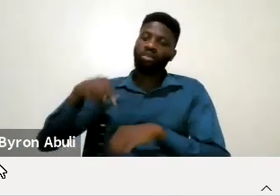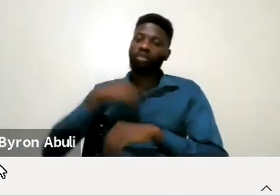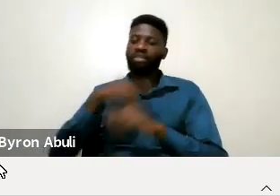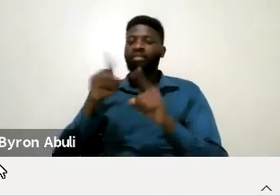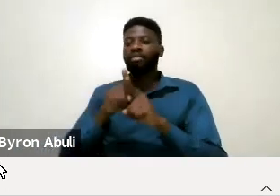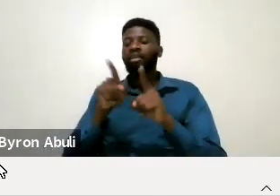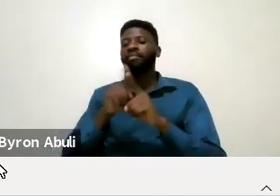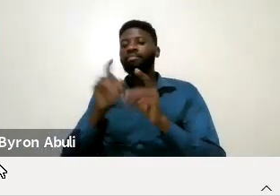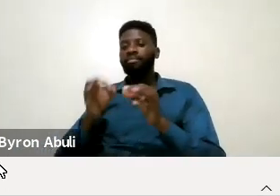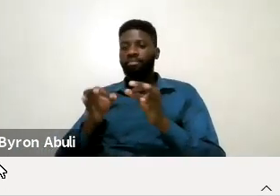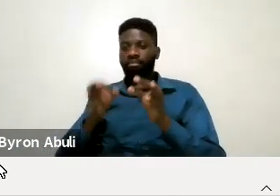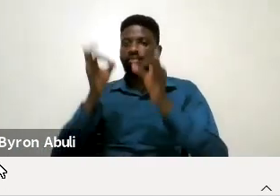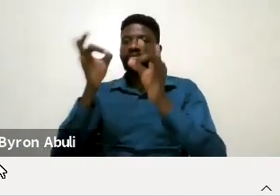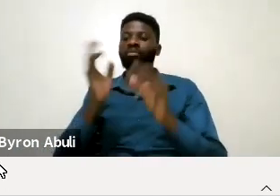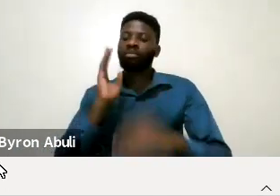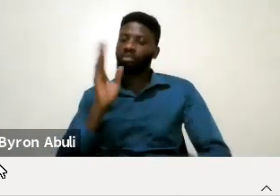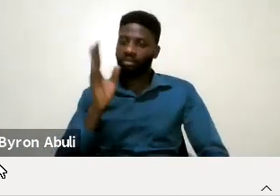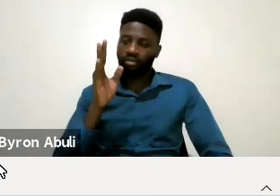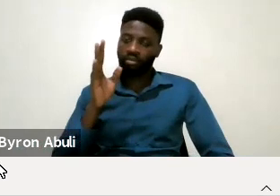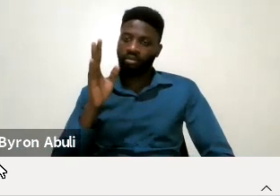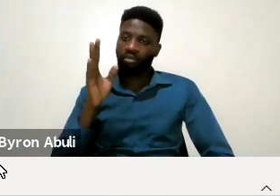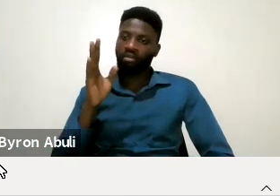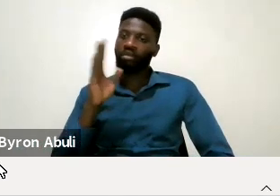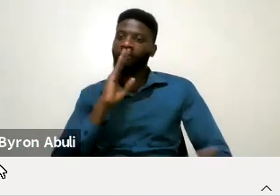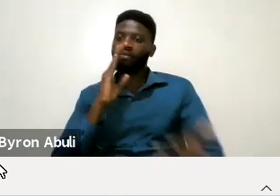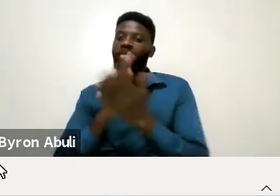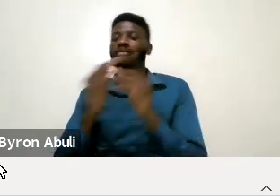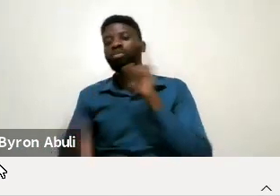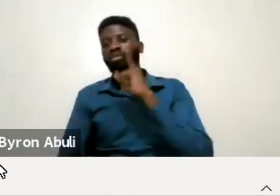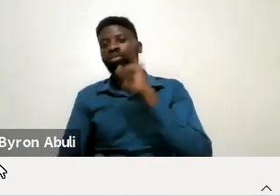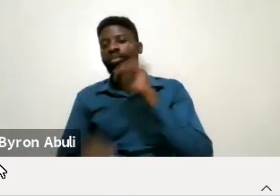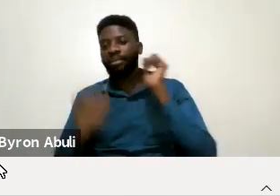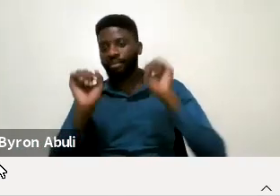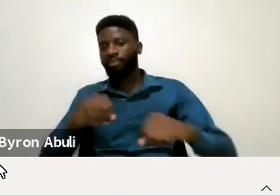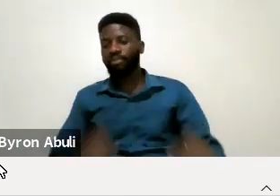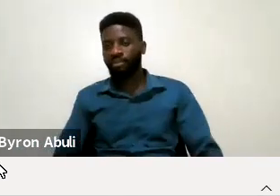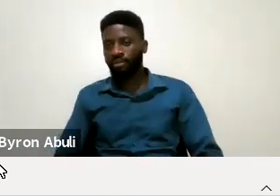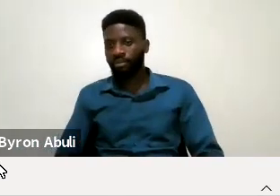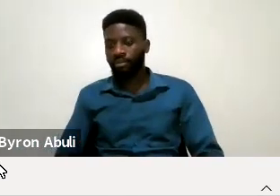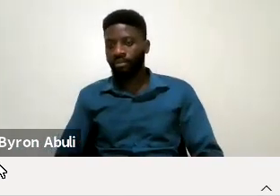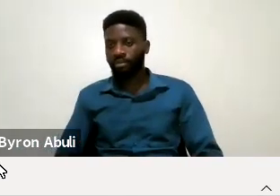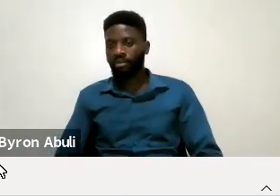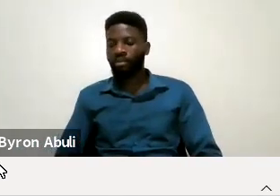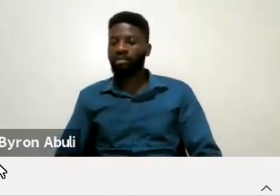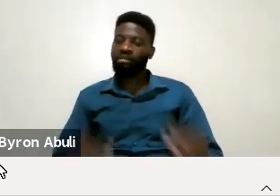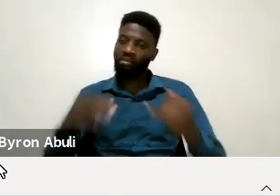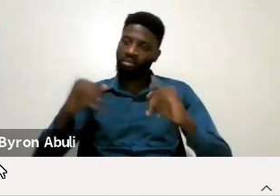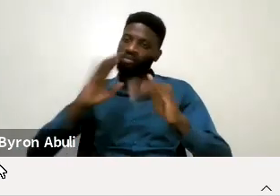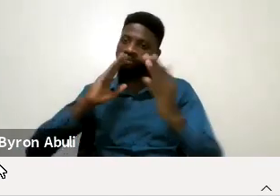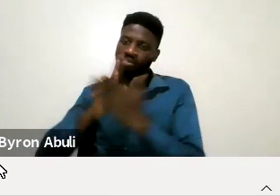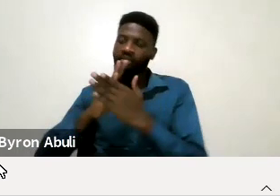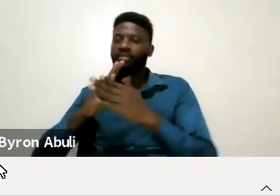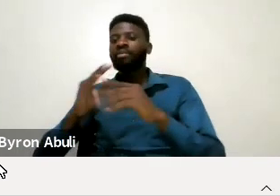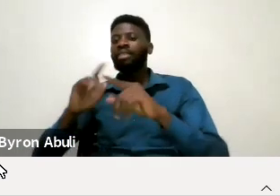talk. And this we can confirm tomorrow. Like we are just trying to confirm from different